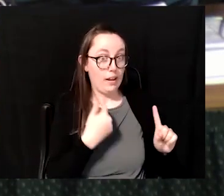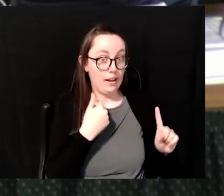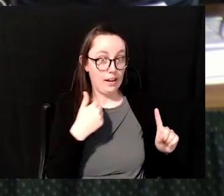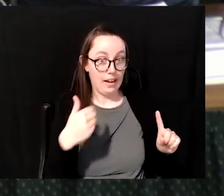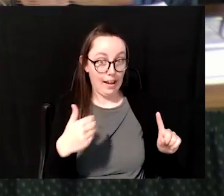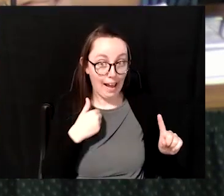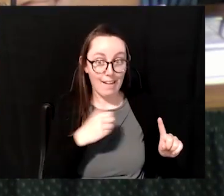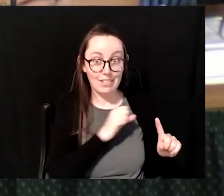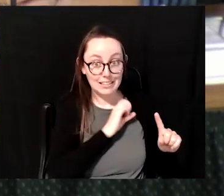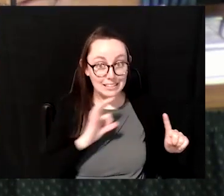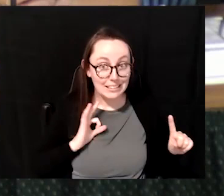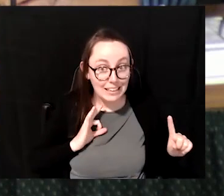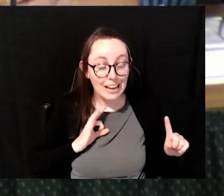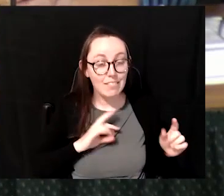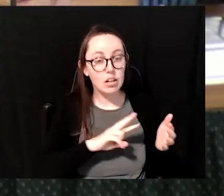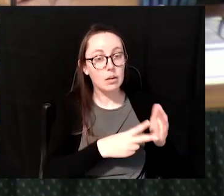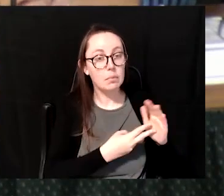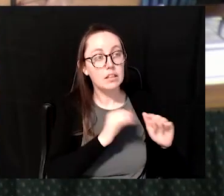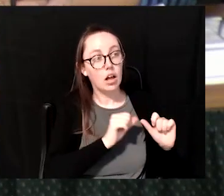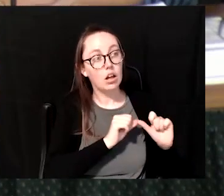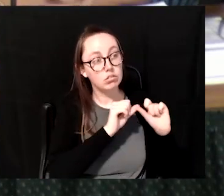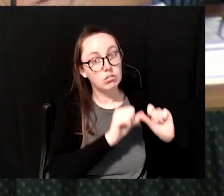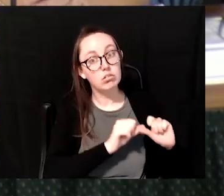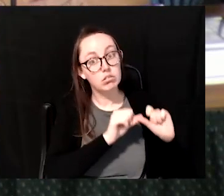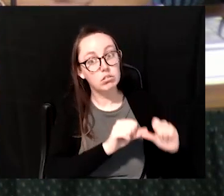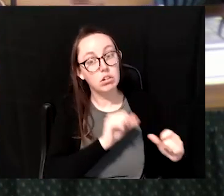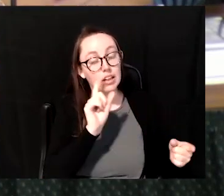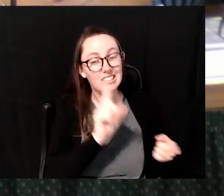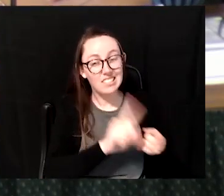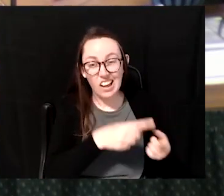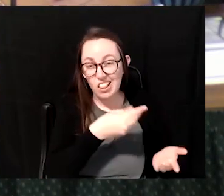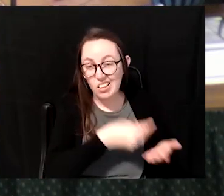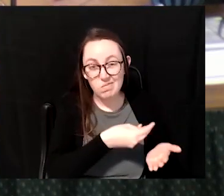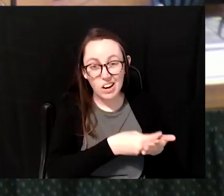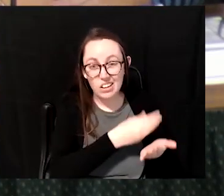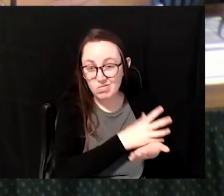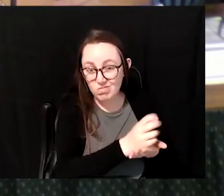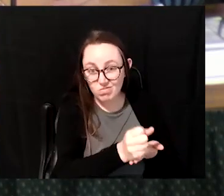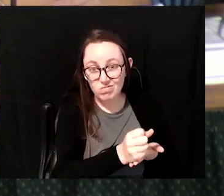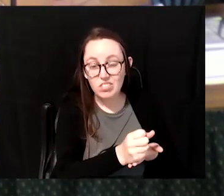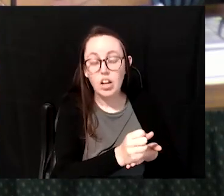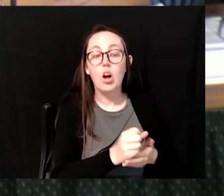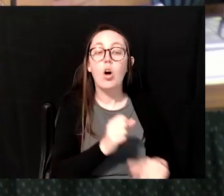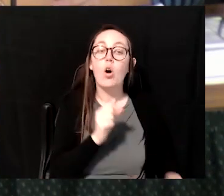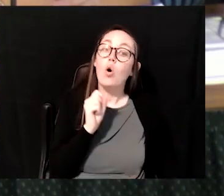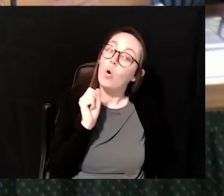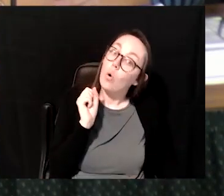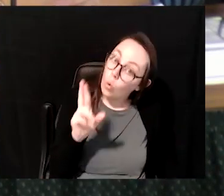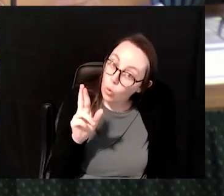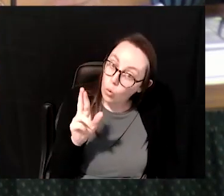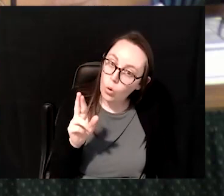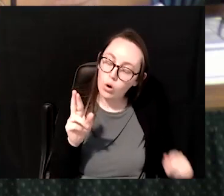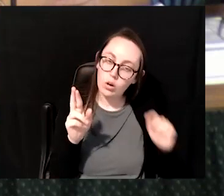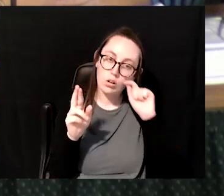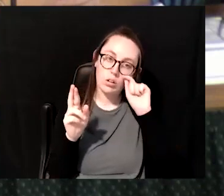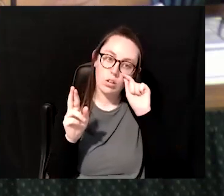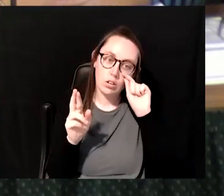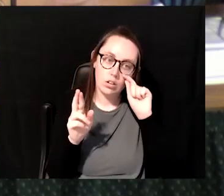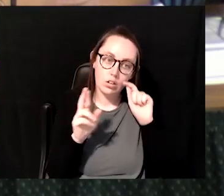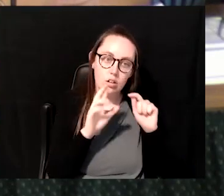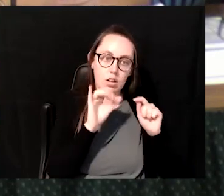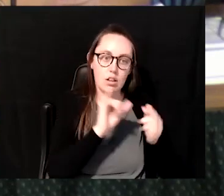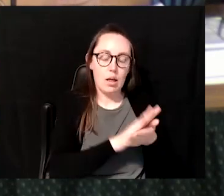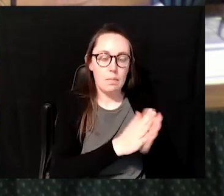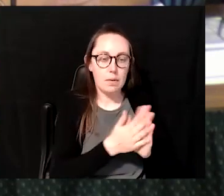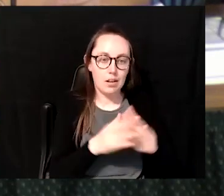either we use up all our money or or as I received in an email today promoting this becomes a defund the